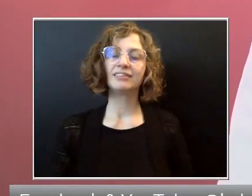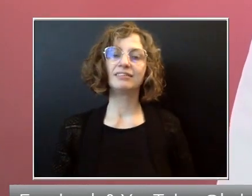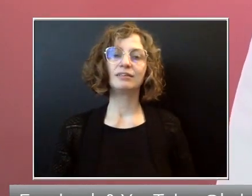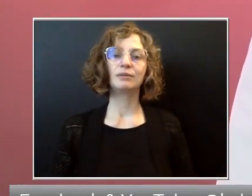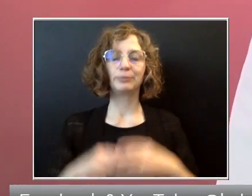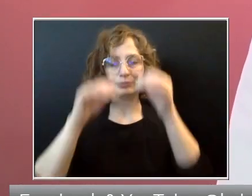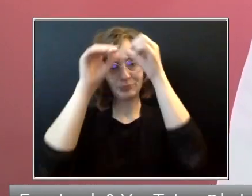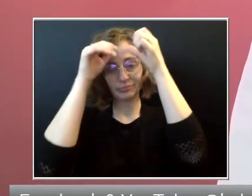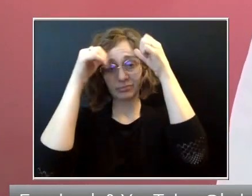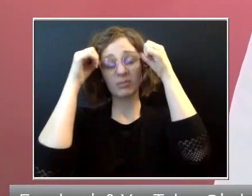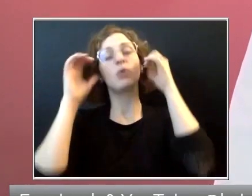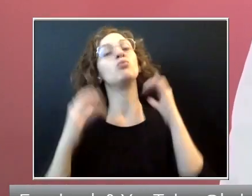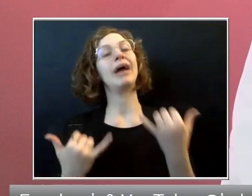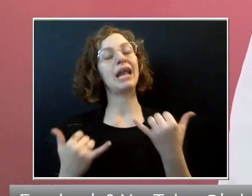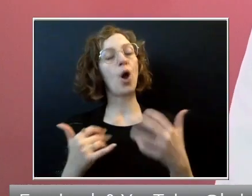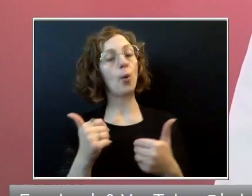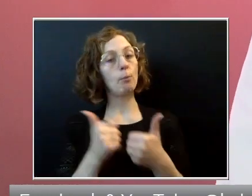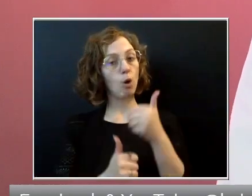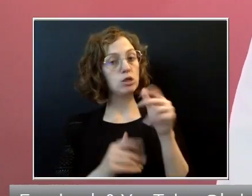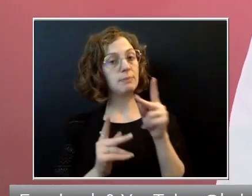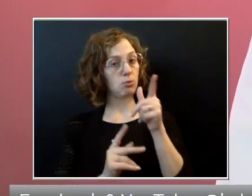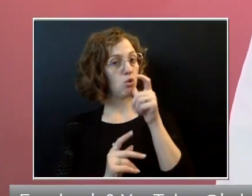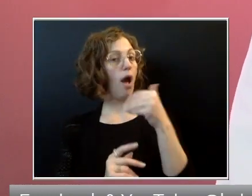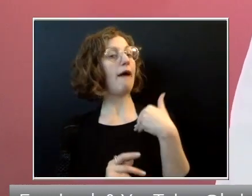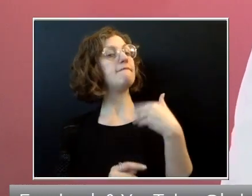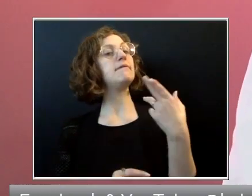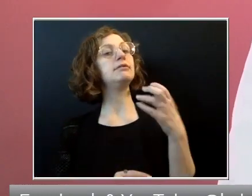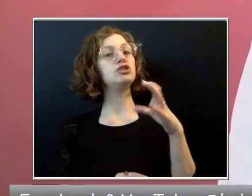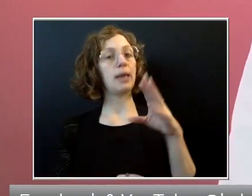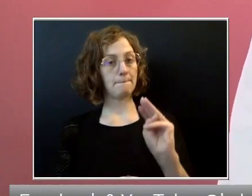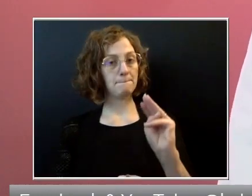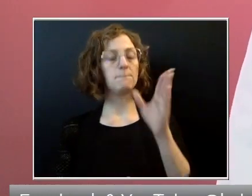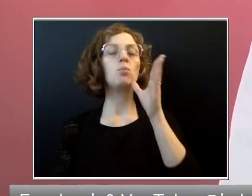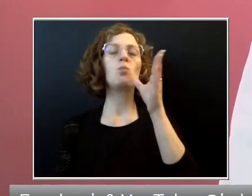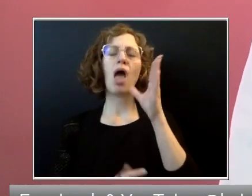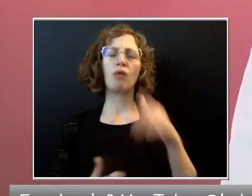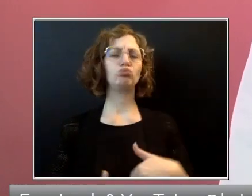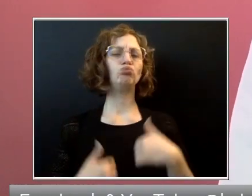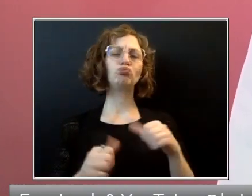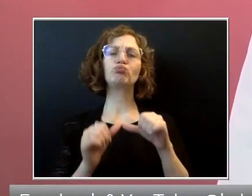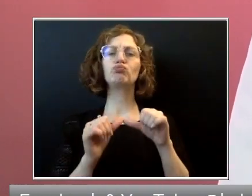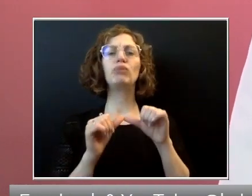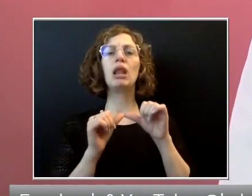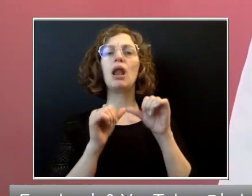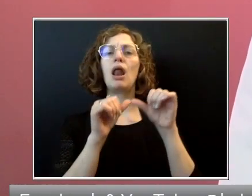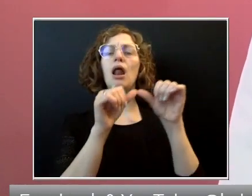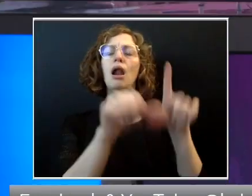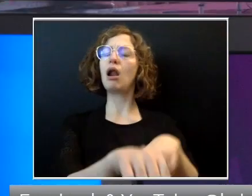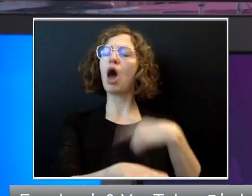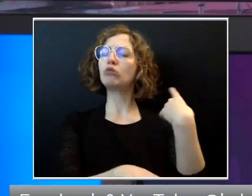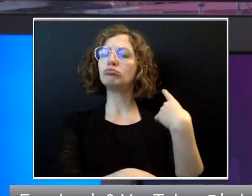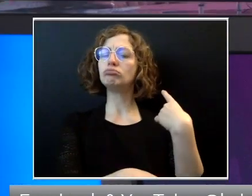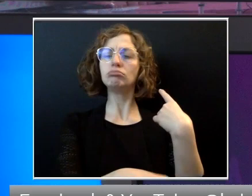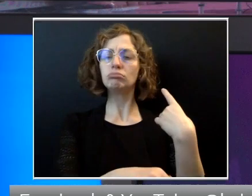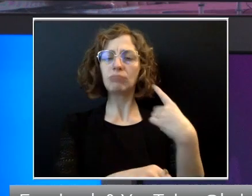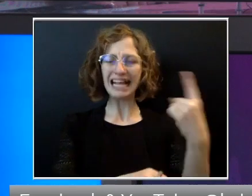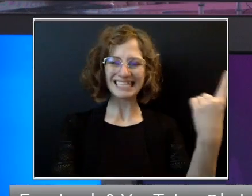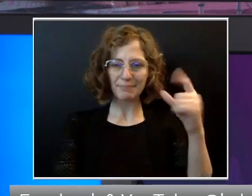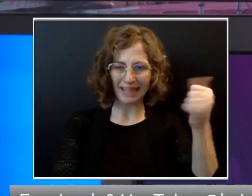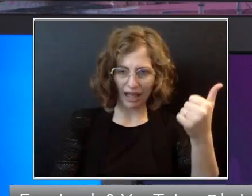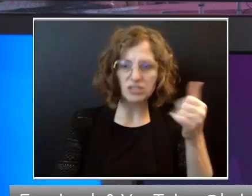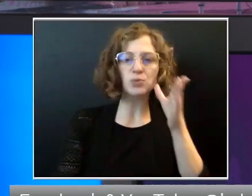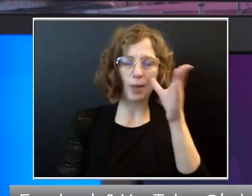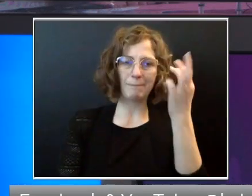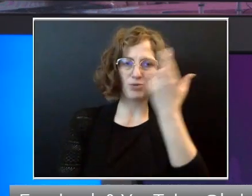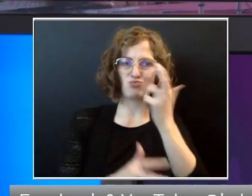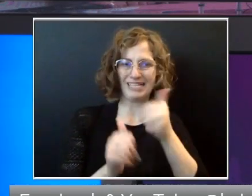HCM are going to live a long life and die of something else. That is good news. Yes, it is. To talk